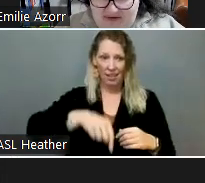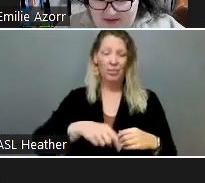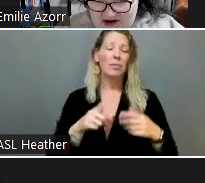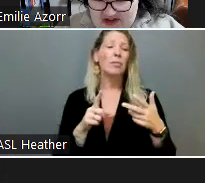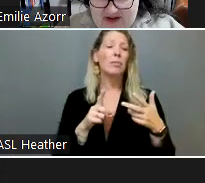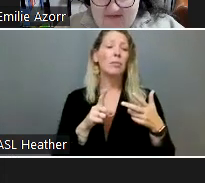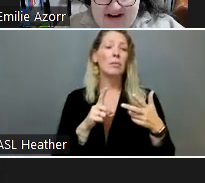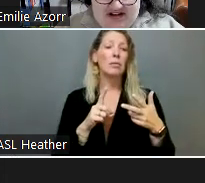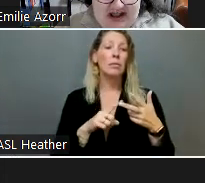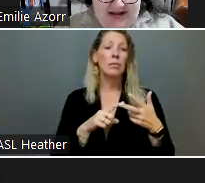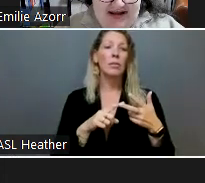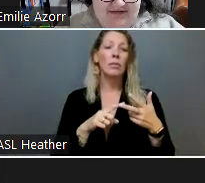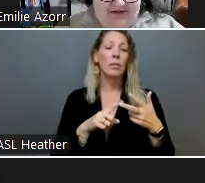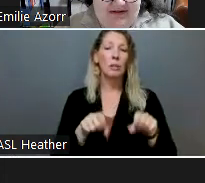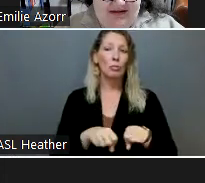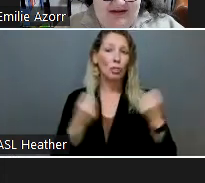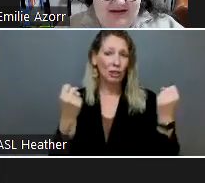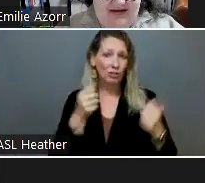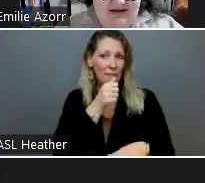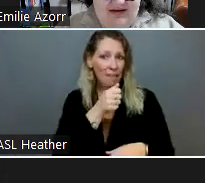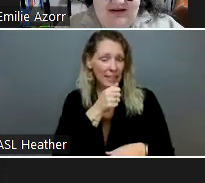And then we have our breach of confidentiality.